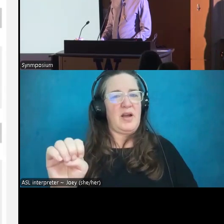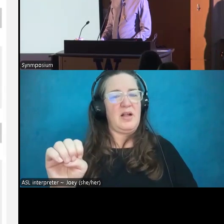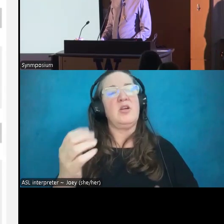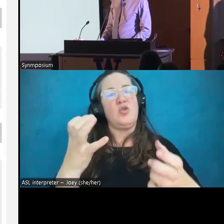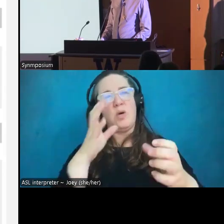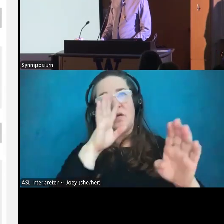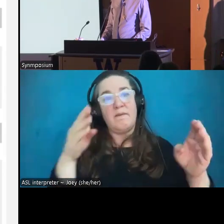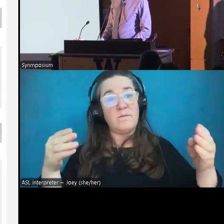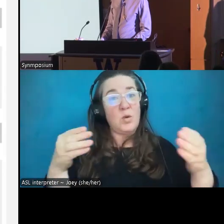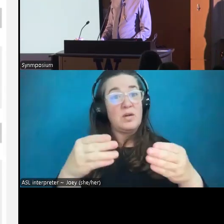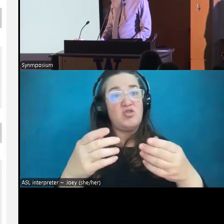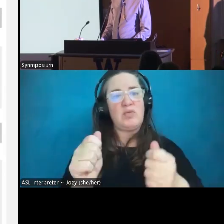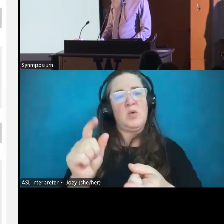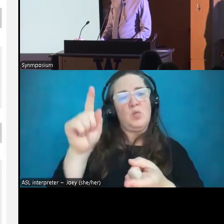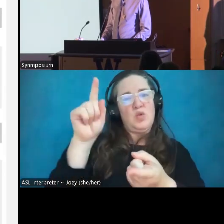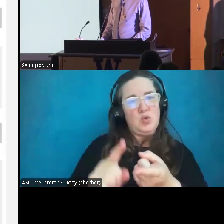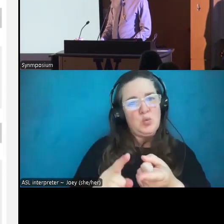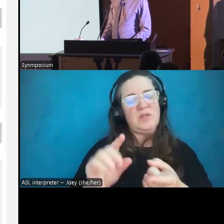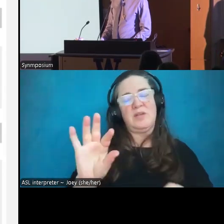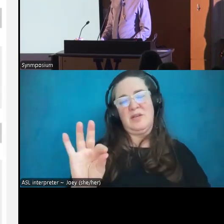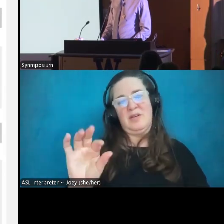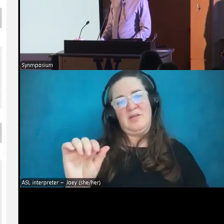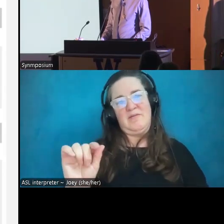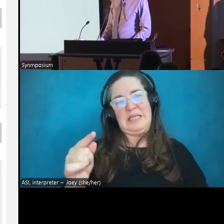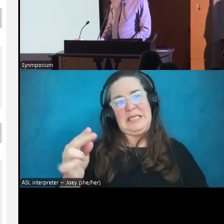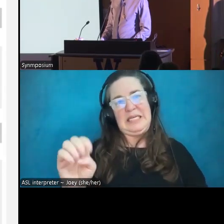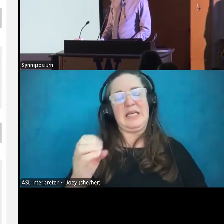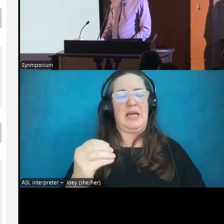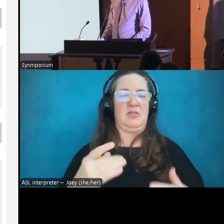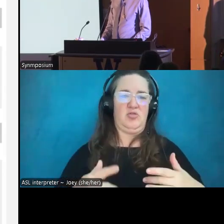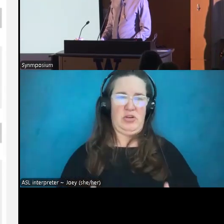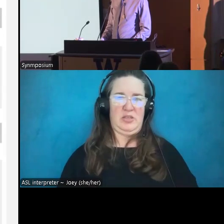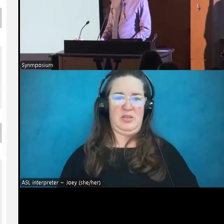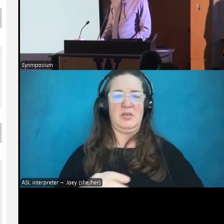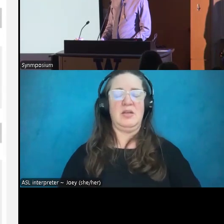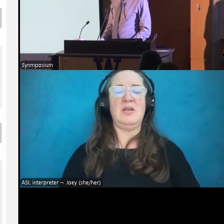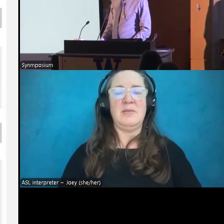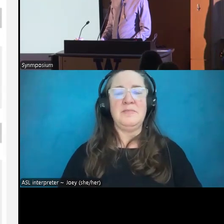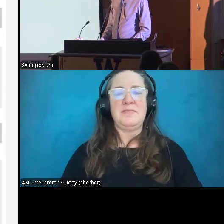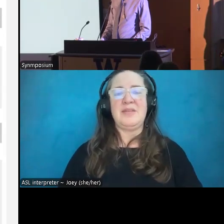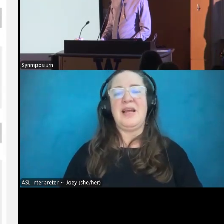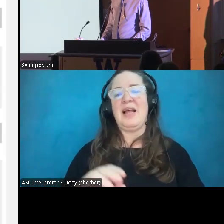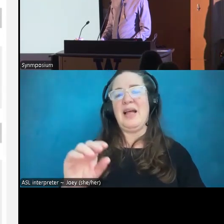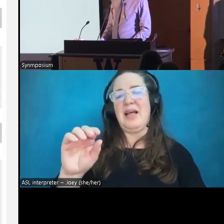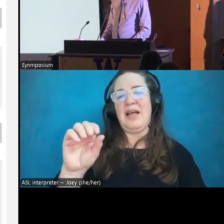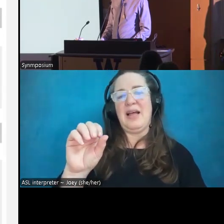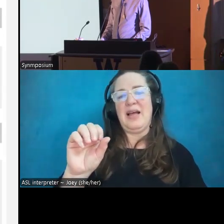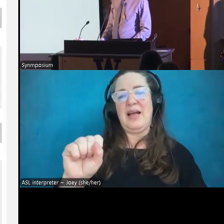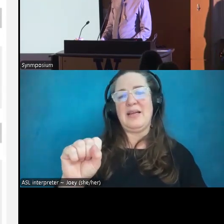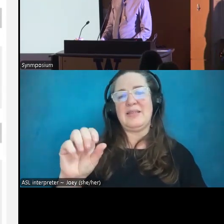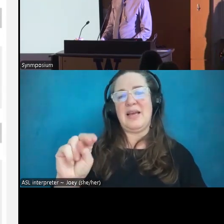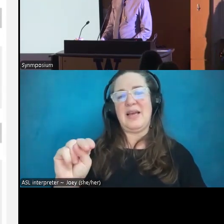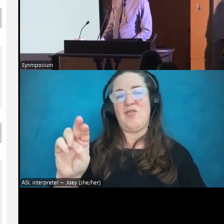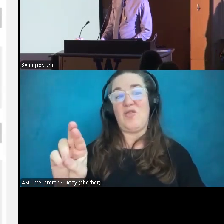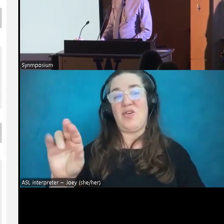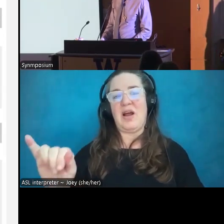have depression and fatigue. And then SNRIs can be an alternative, although they can sometimes worsen dysautonomia, so just